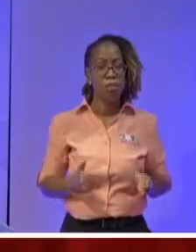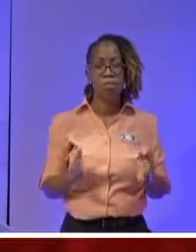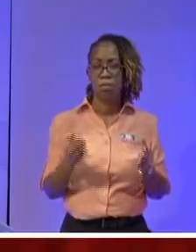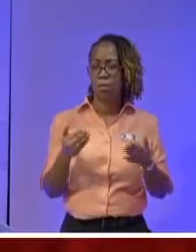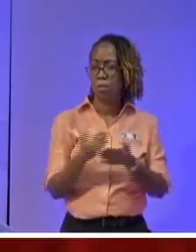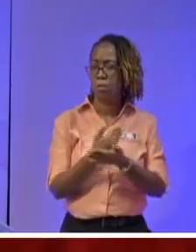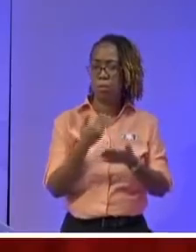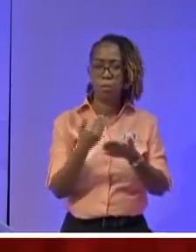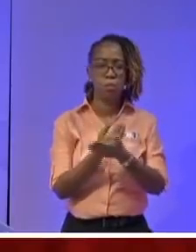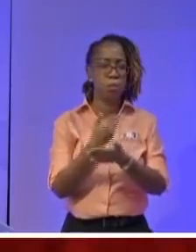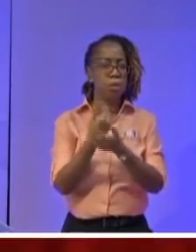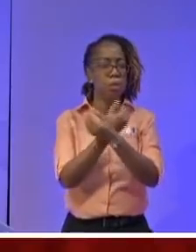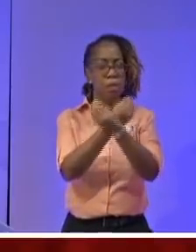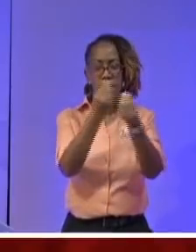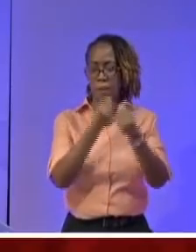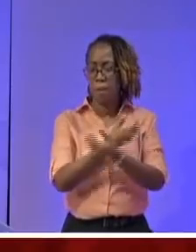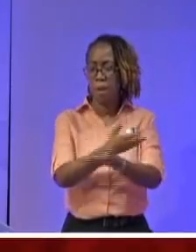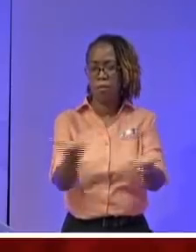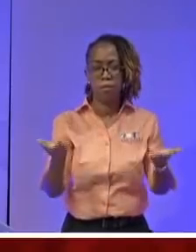figures.